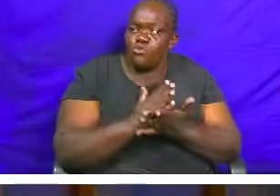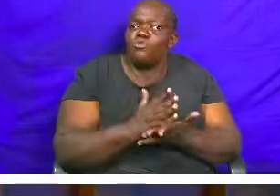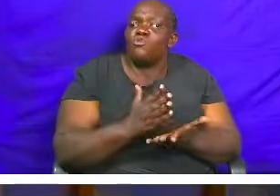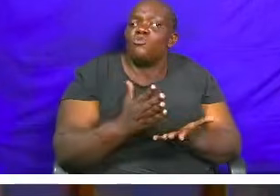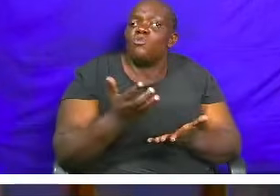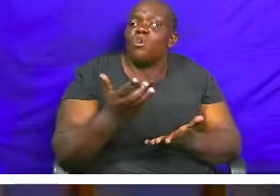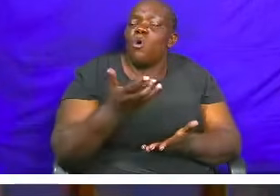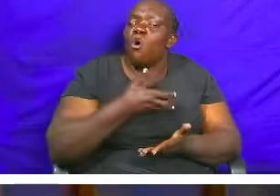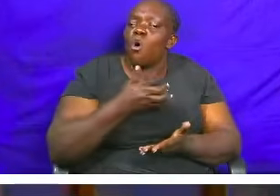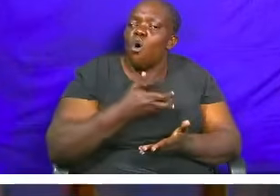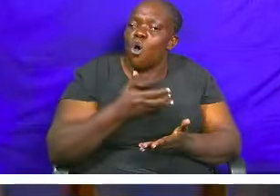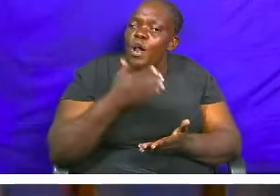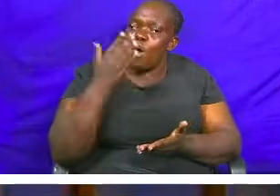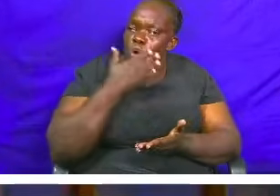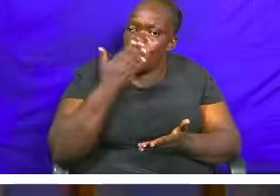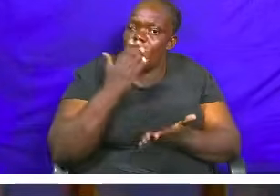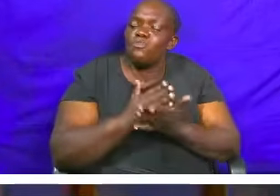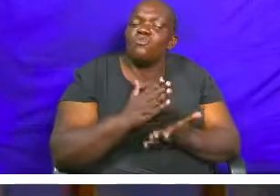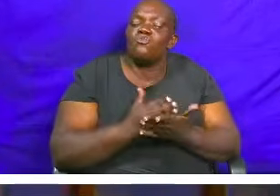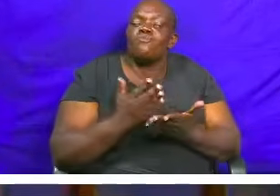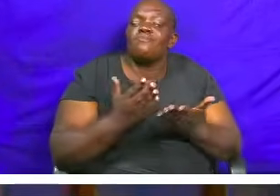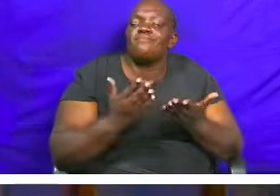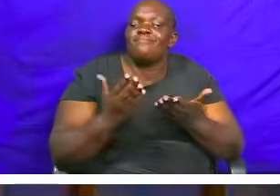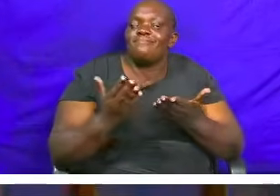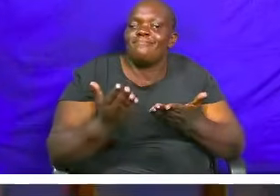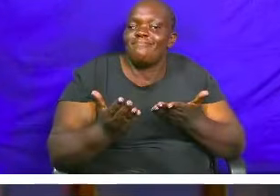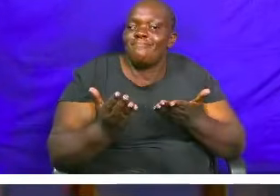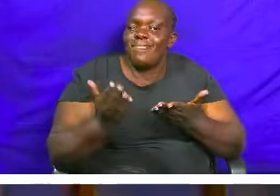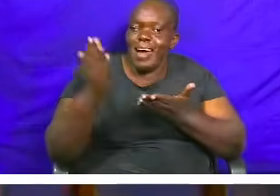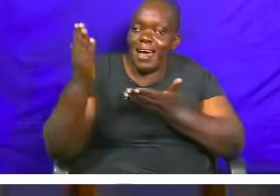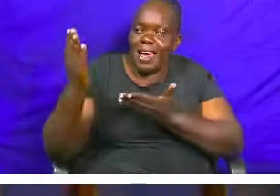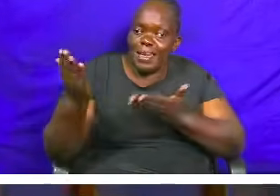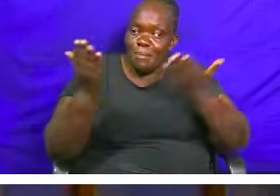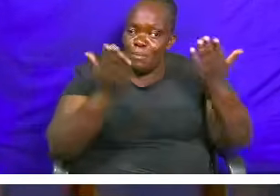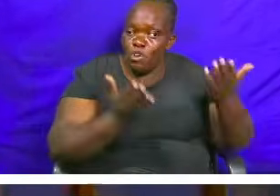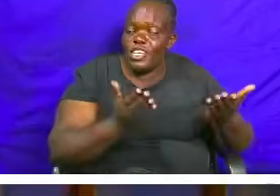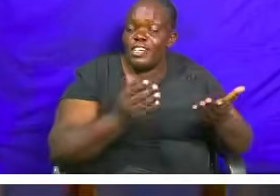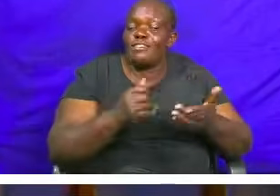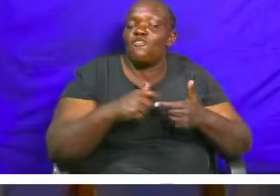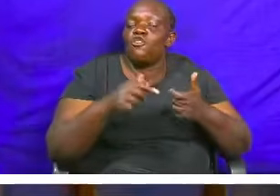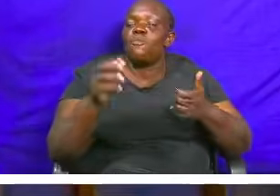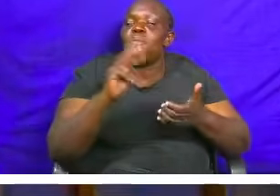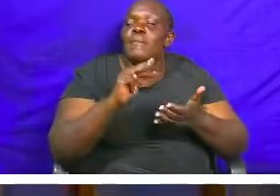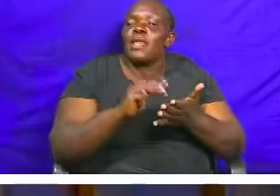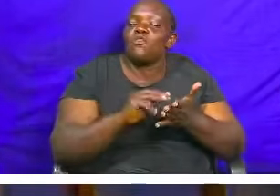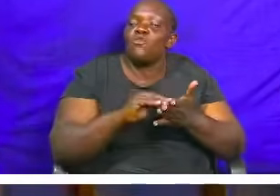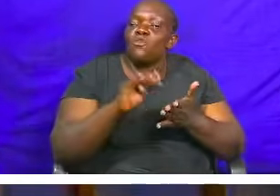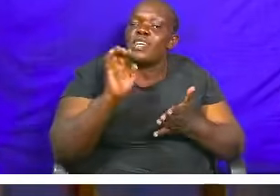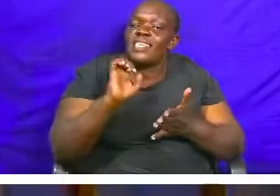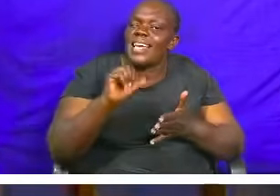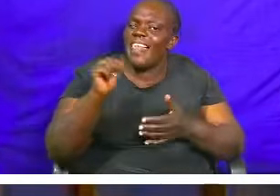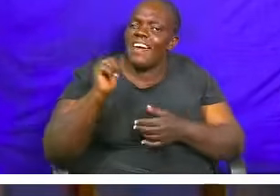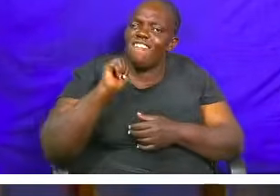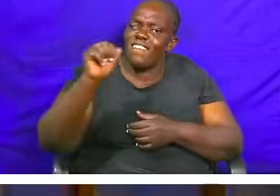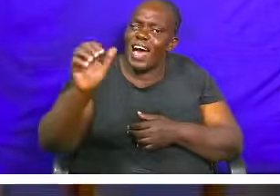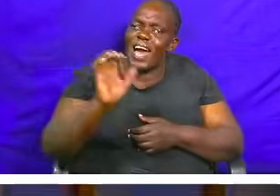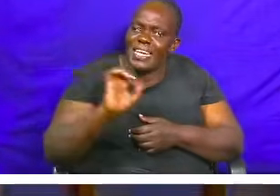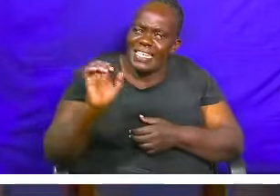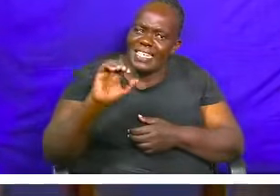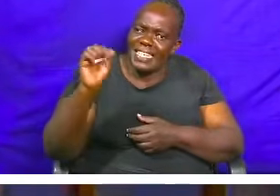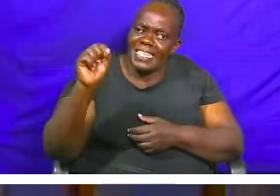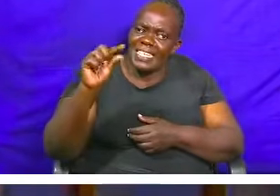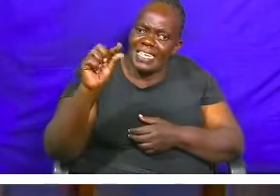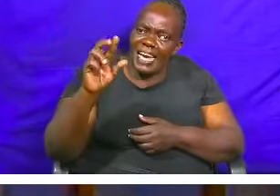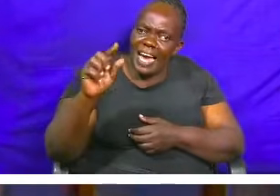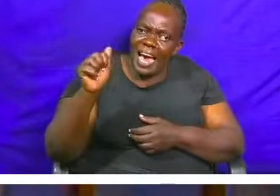oil. So we basically import our product from the Middle East. Some of it comes from the Far East, that is Singapore,